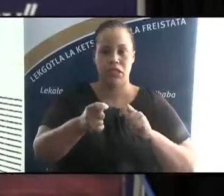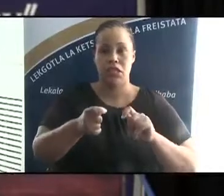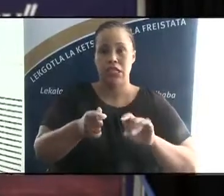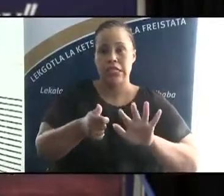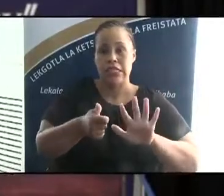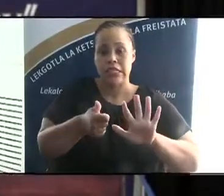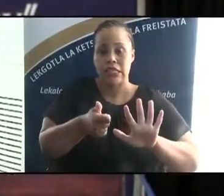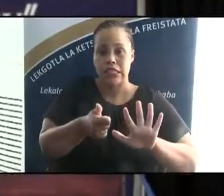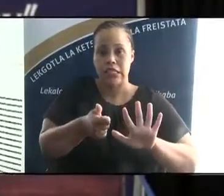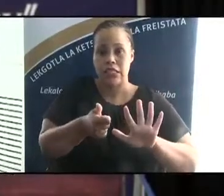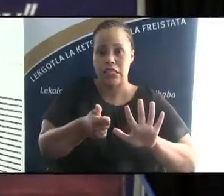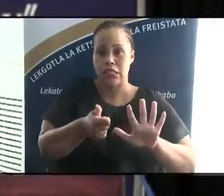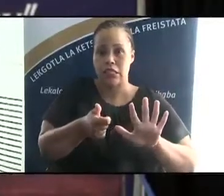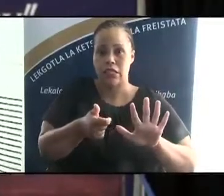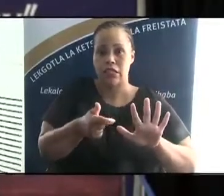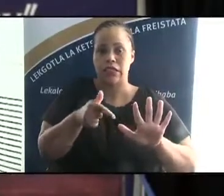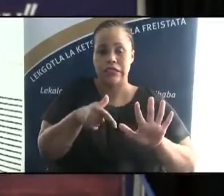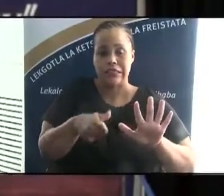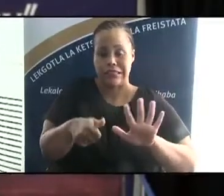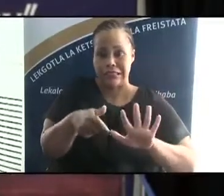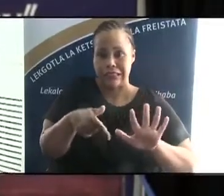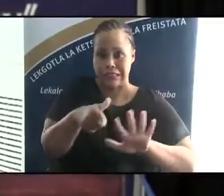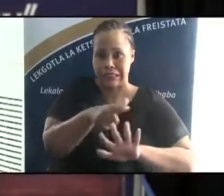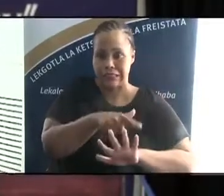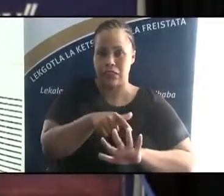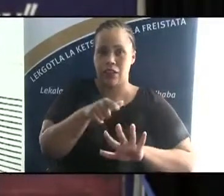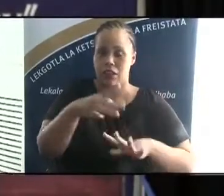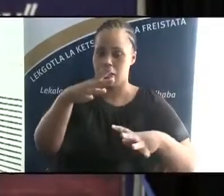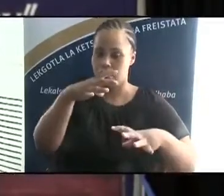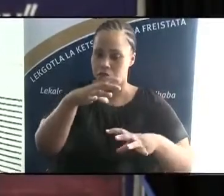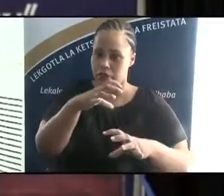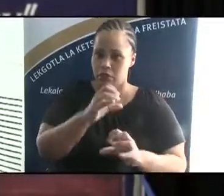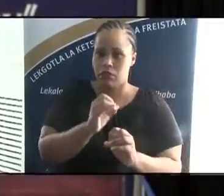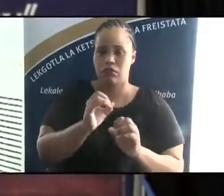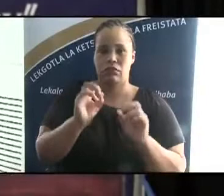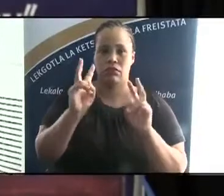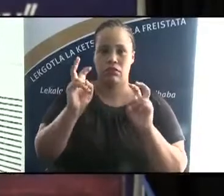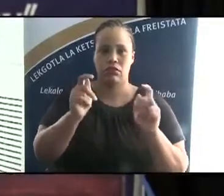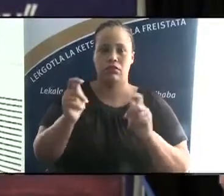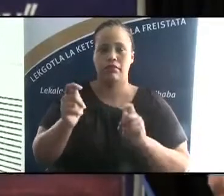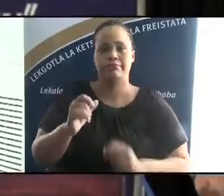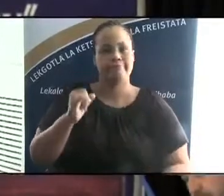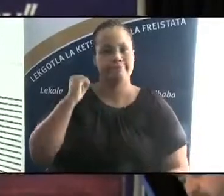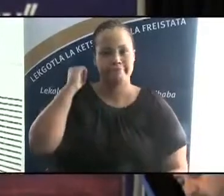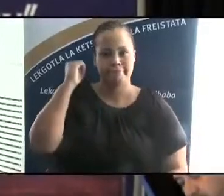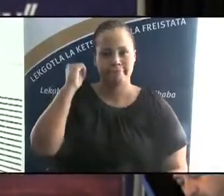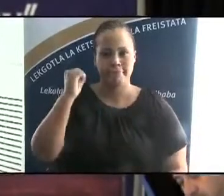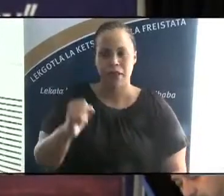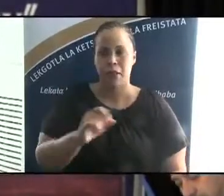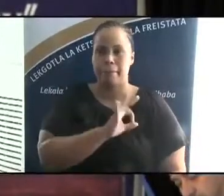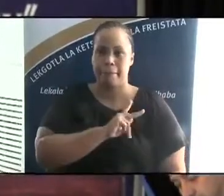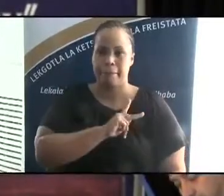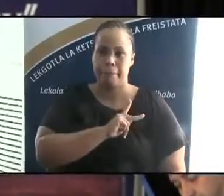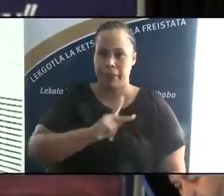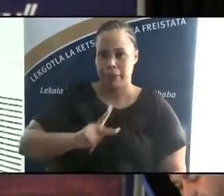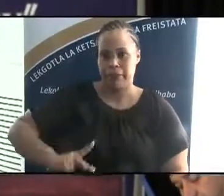administration is dedicated to dealing with governance issues. Malibongwe, Honourable